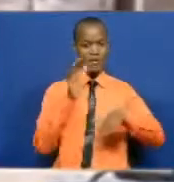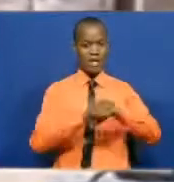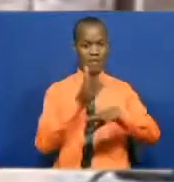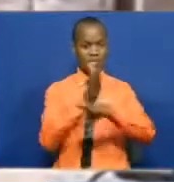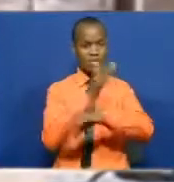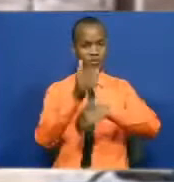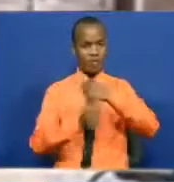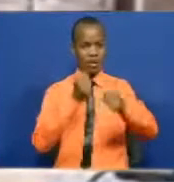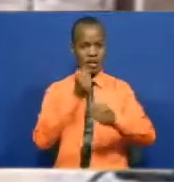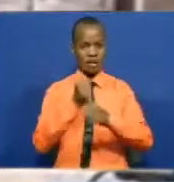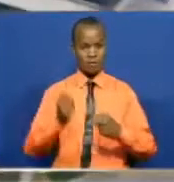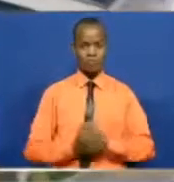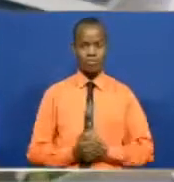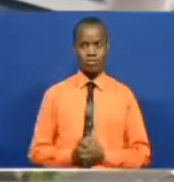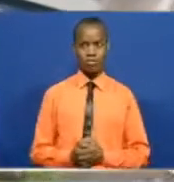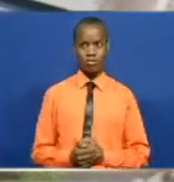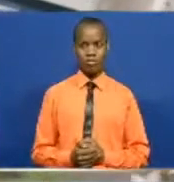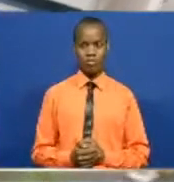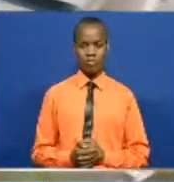in operation.